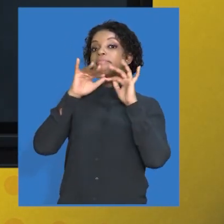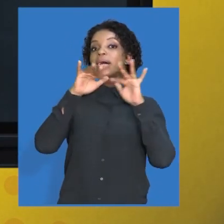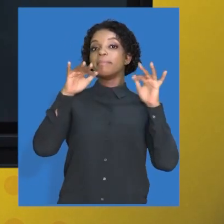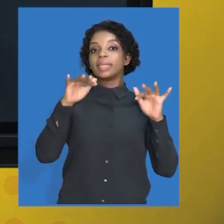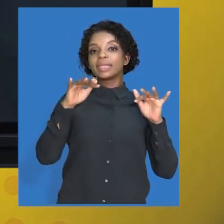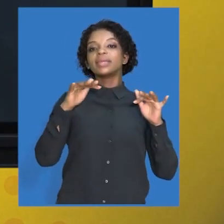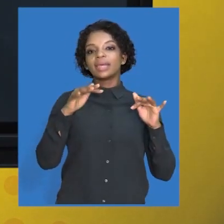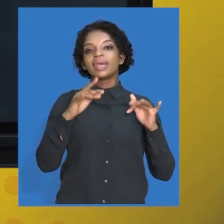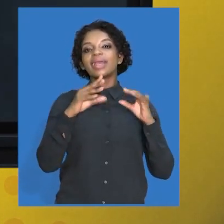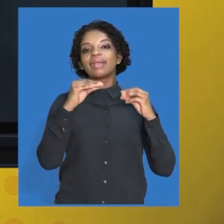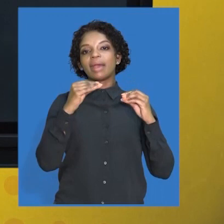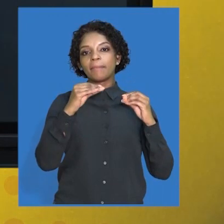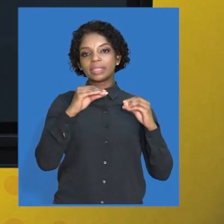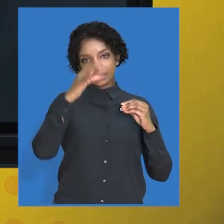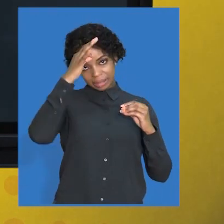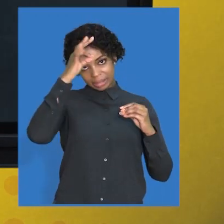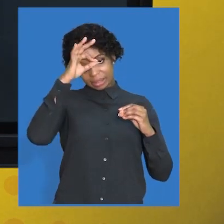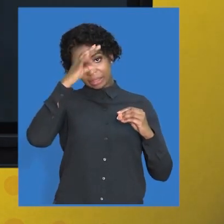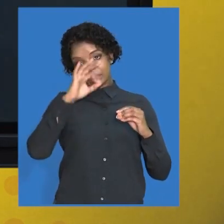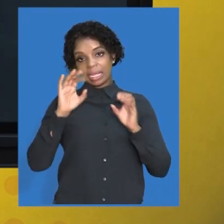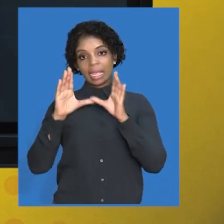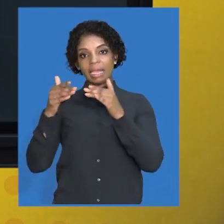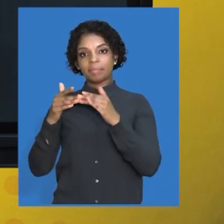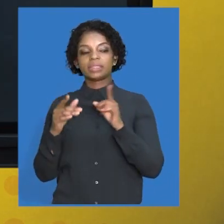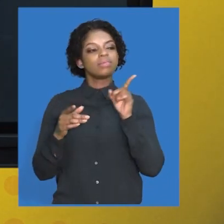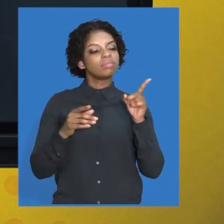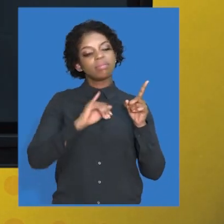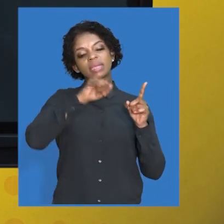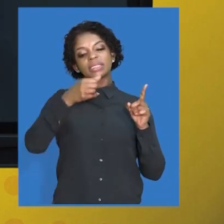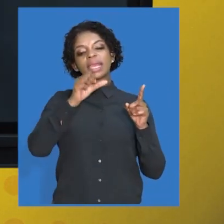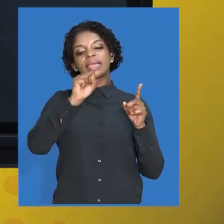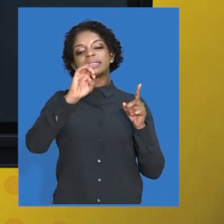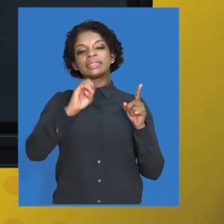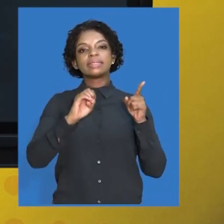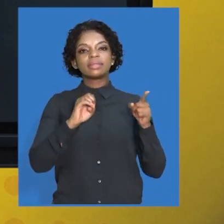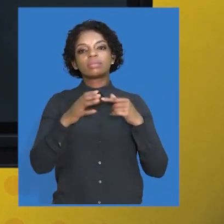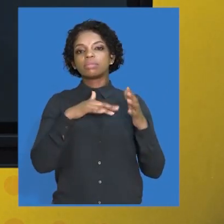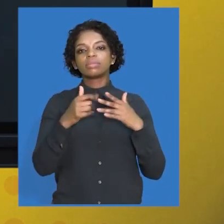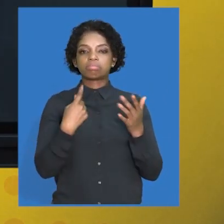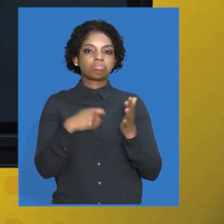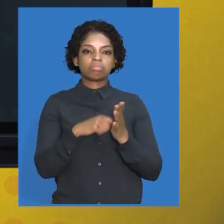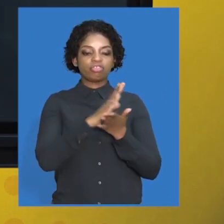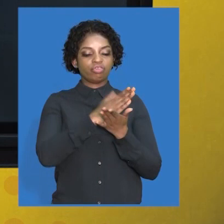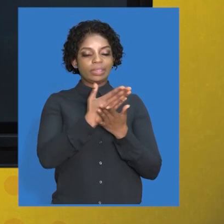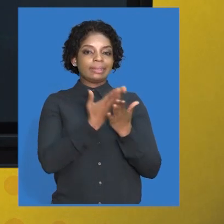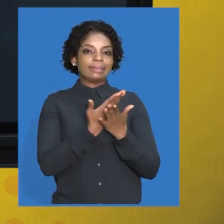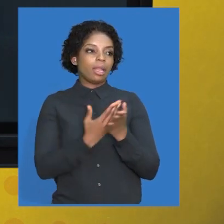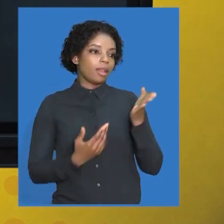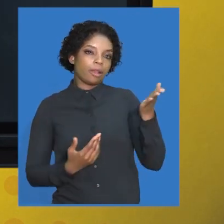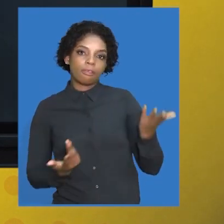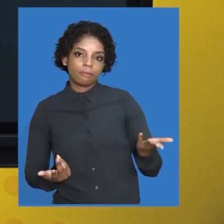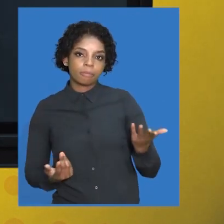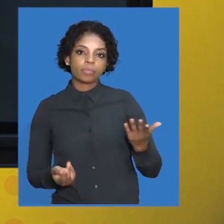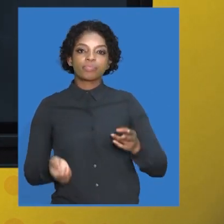listed on the JSE, and anyone can buy shares in a public company, whether it be a natural